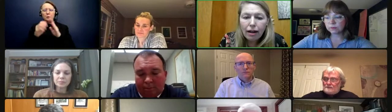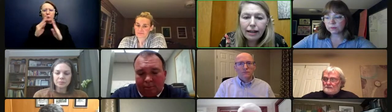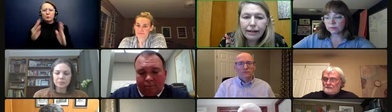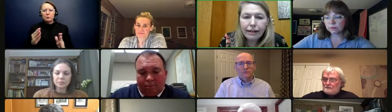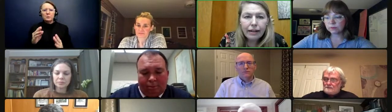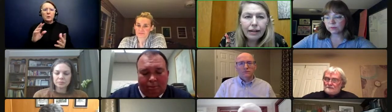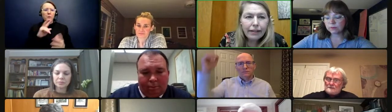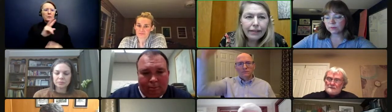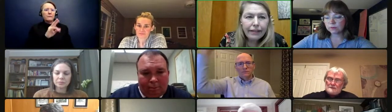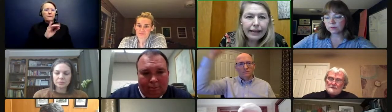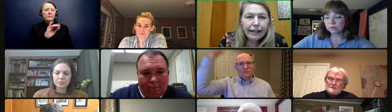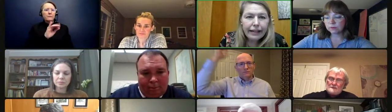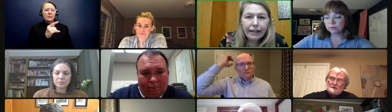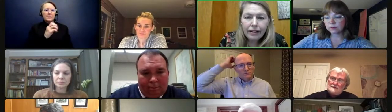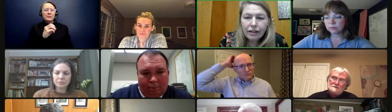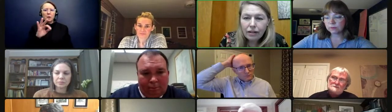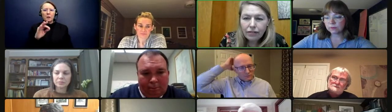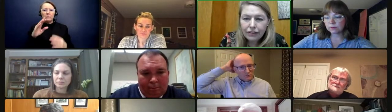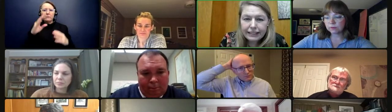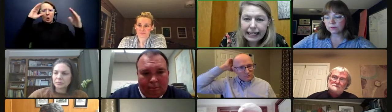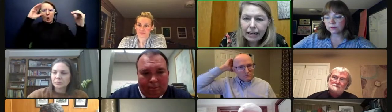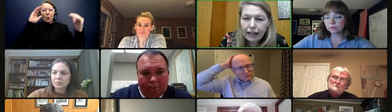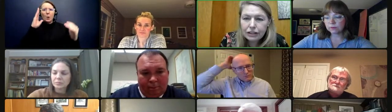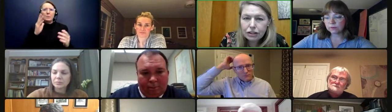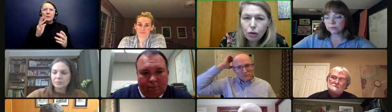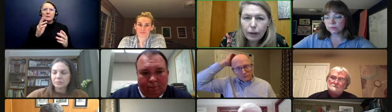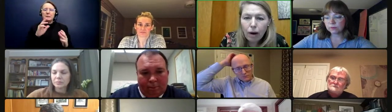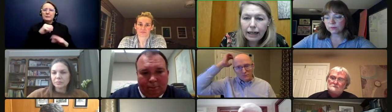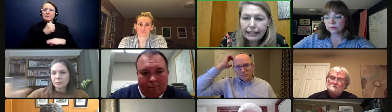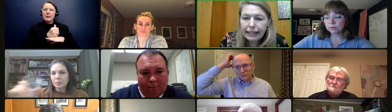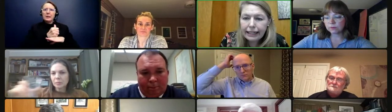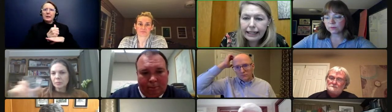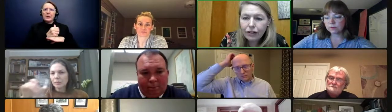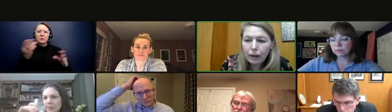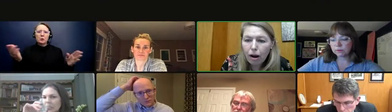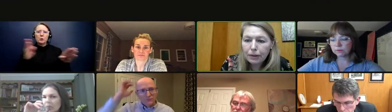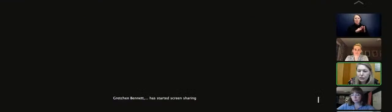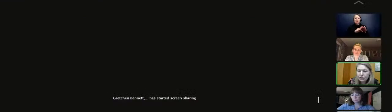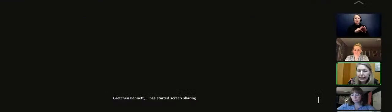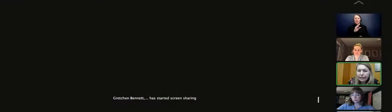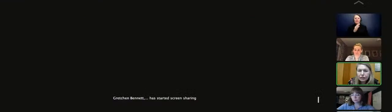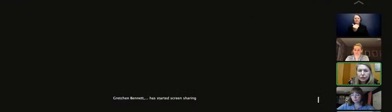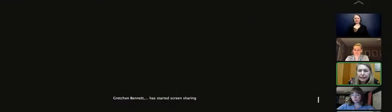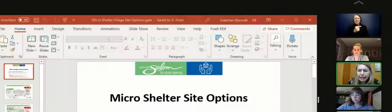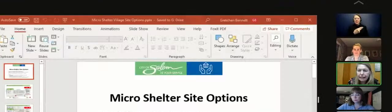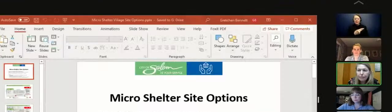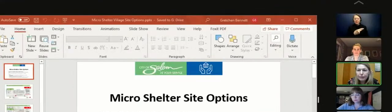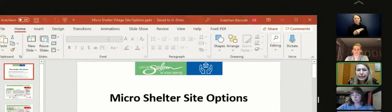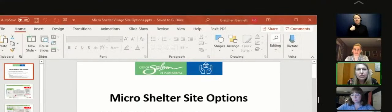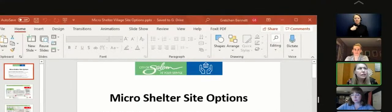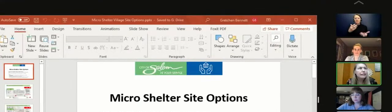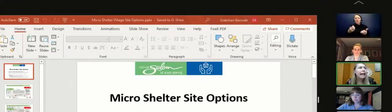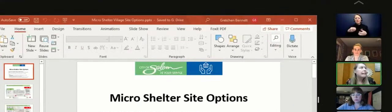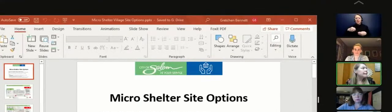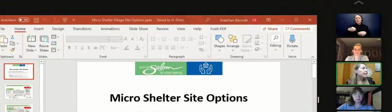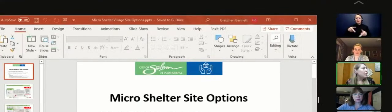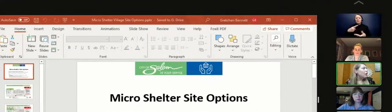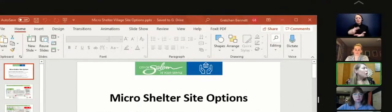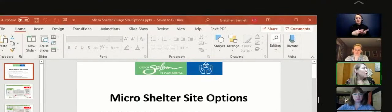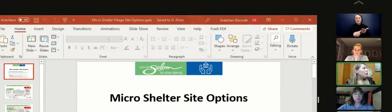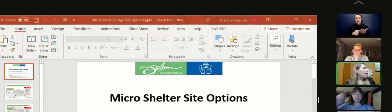close on the 15th. And so we wanted to give you an opportunity to discuss the potential